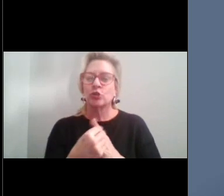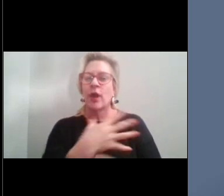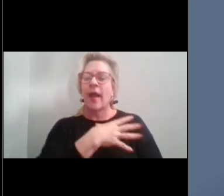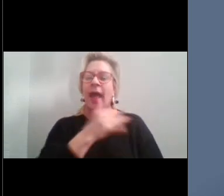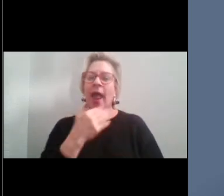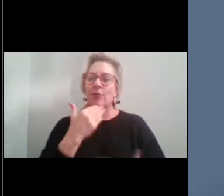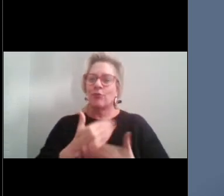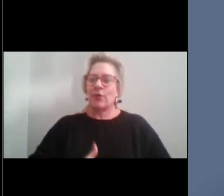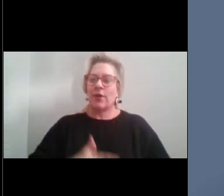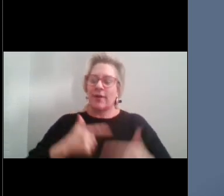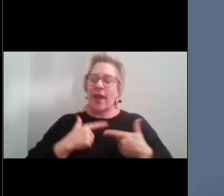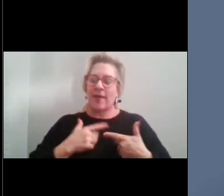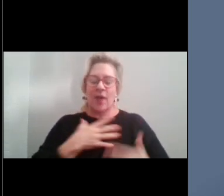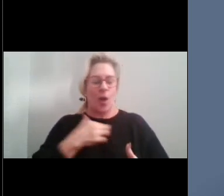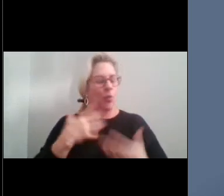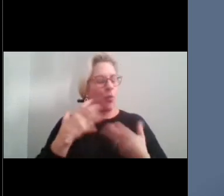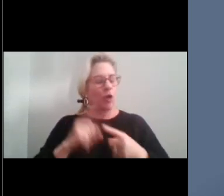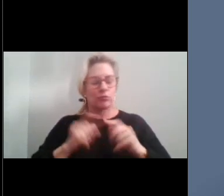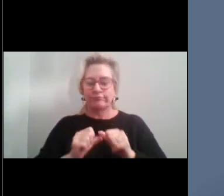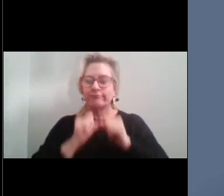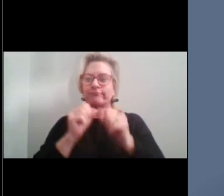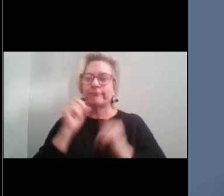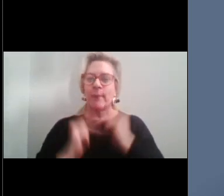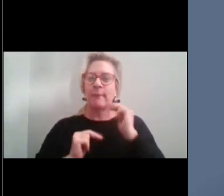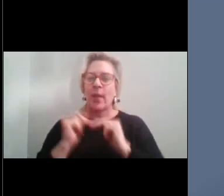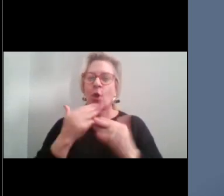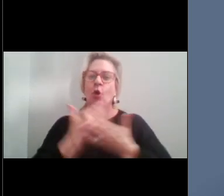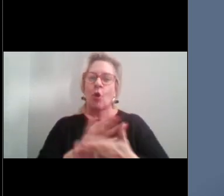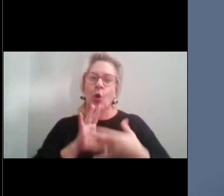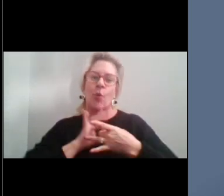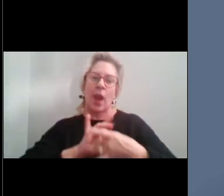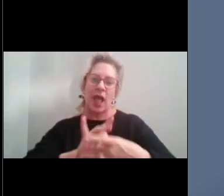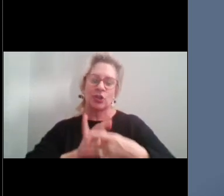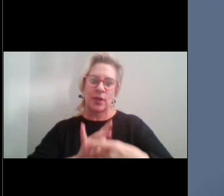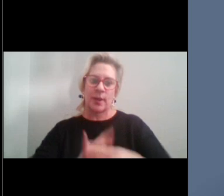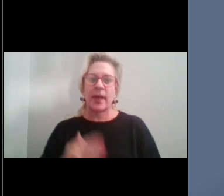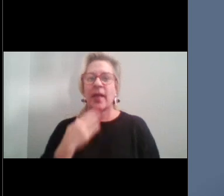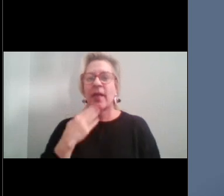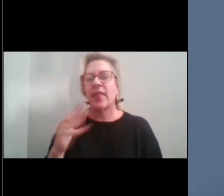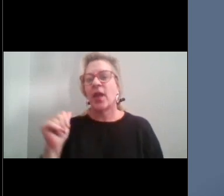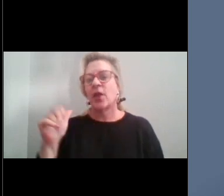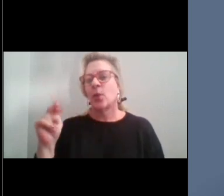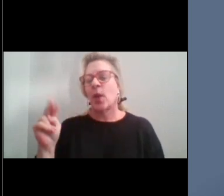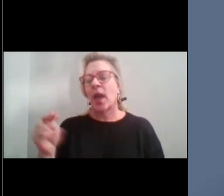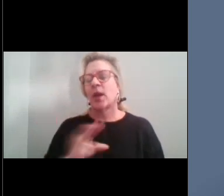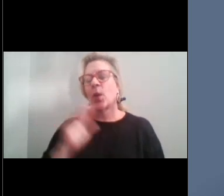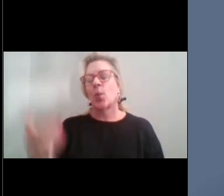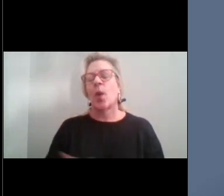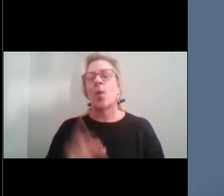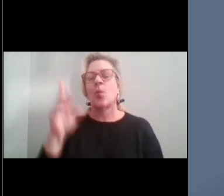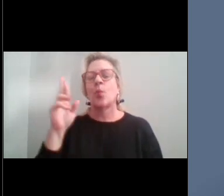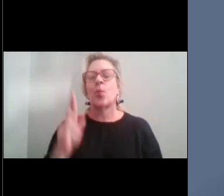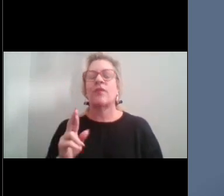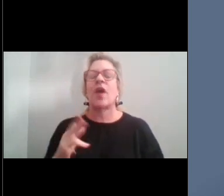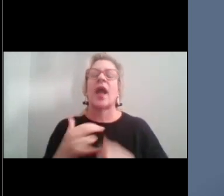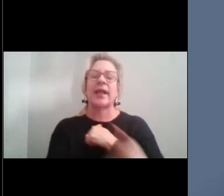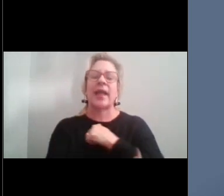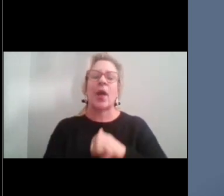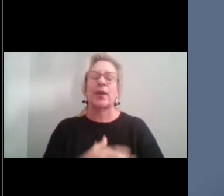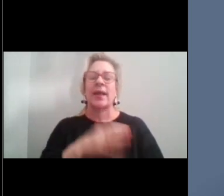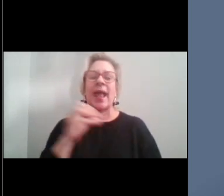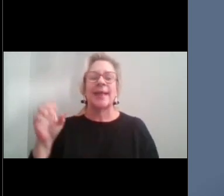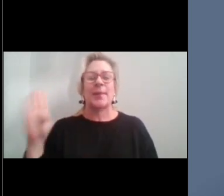continuing to build upon these relationships. Thank you, Ann, and again, welcome to Riverside County, but the Inland Empire as well. San